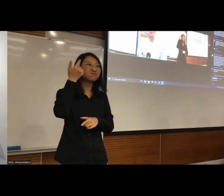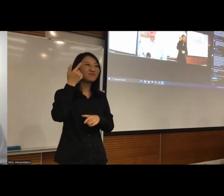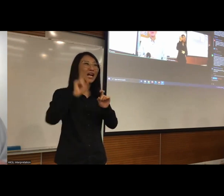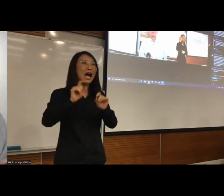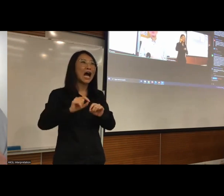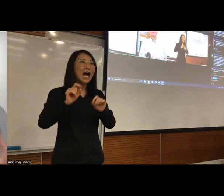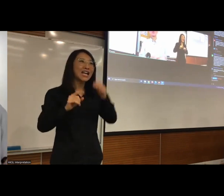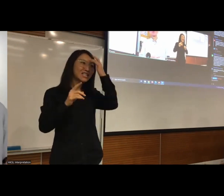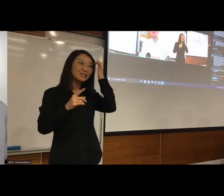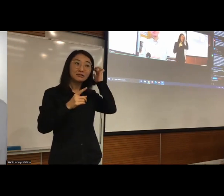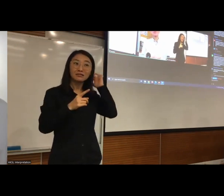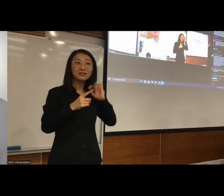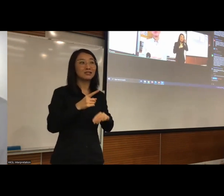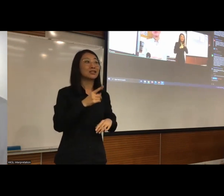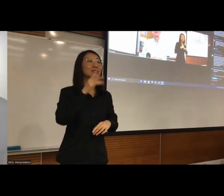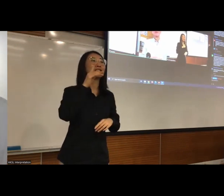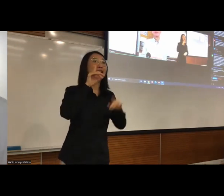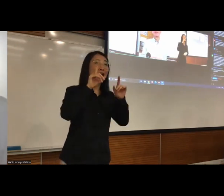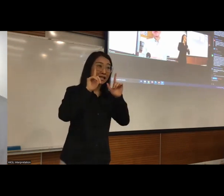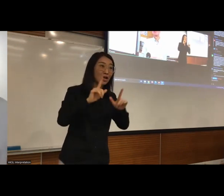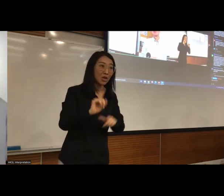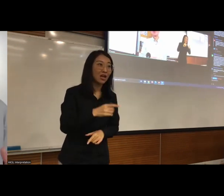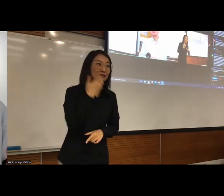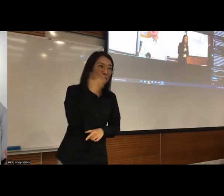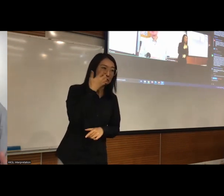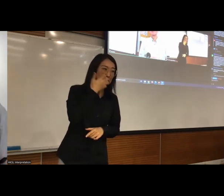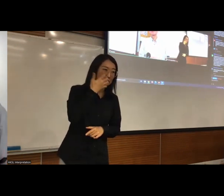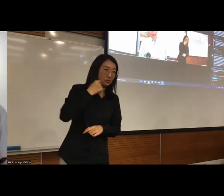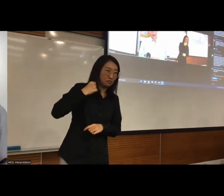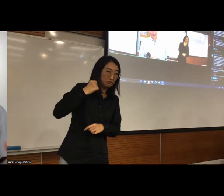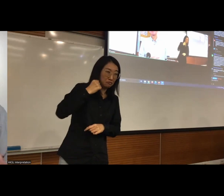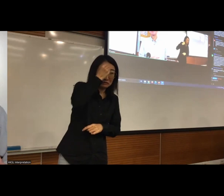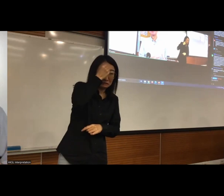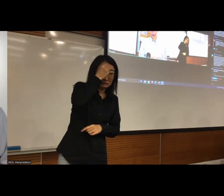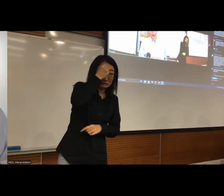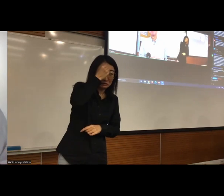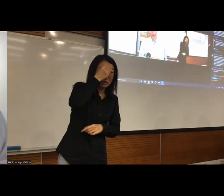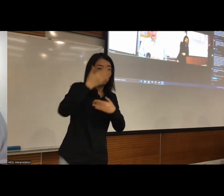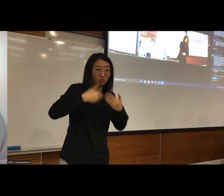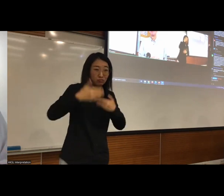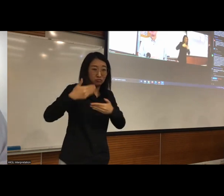You devote a lot of effort, and after a lot of effort, you're tired. That's all.